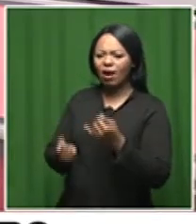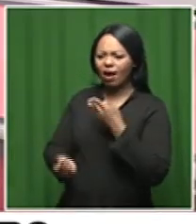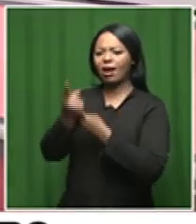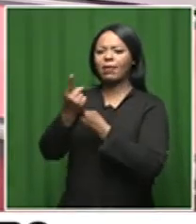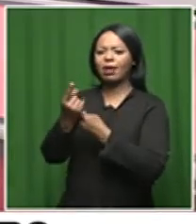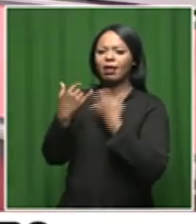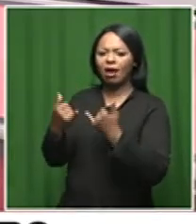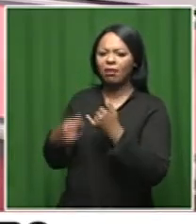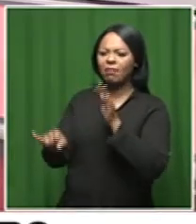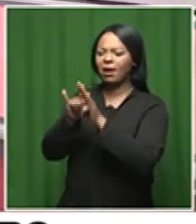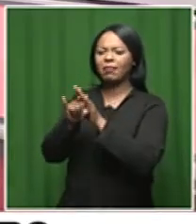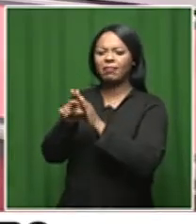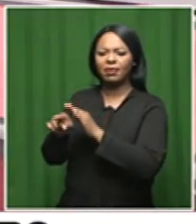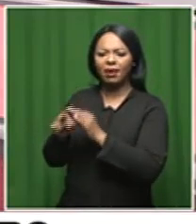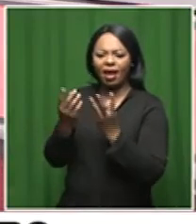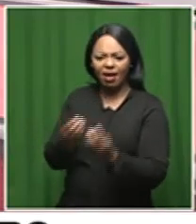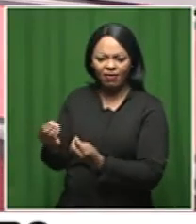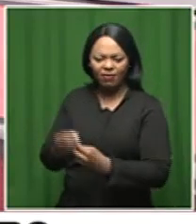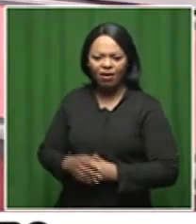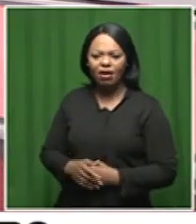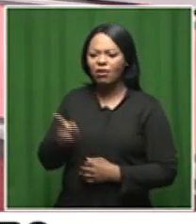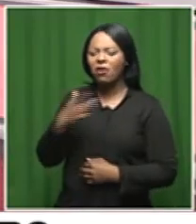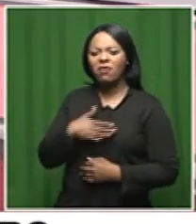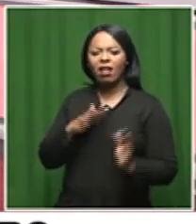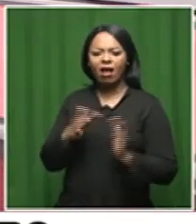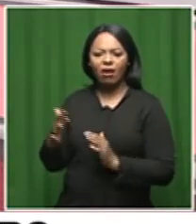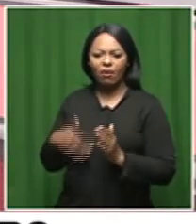from follow-up. How did the family take all of this?